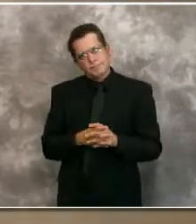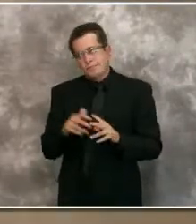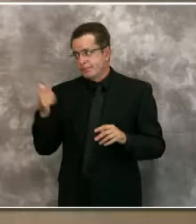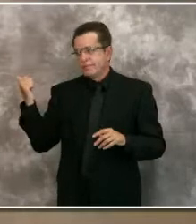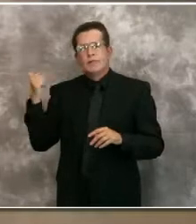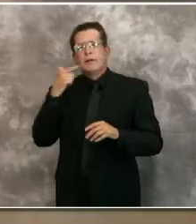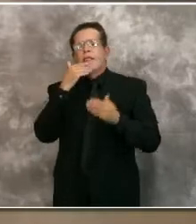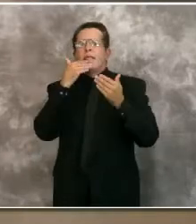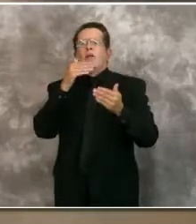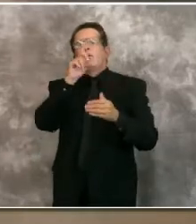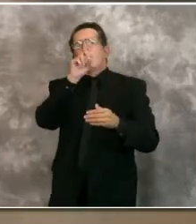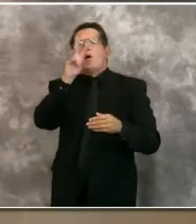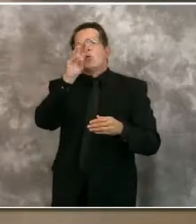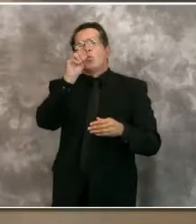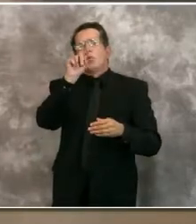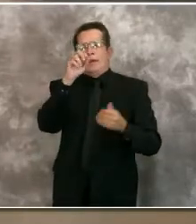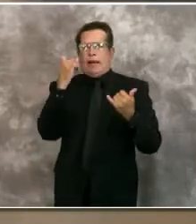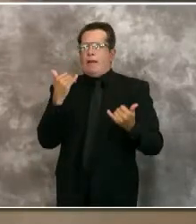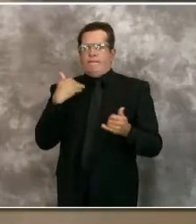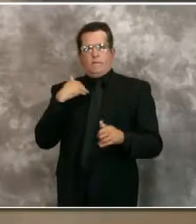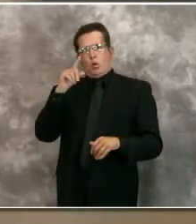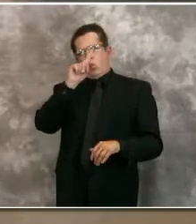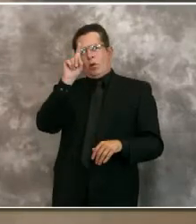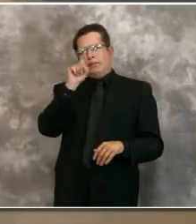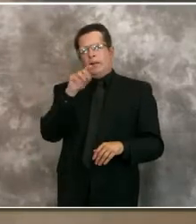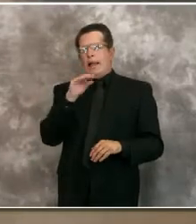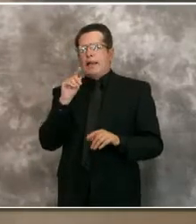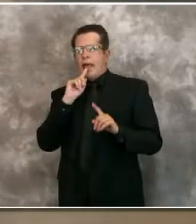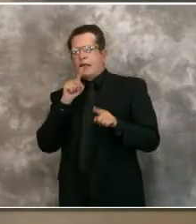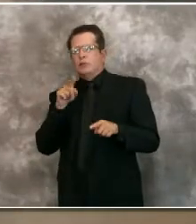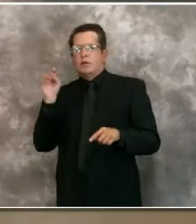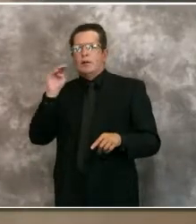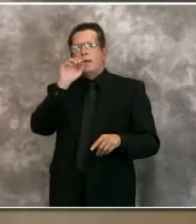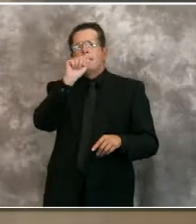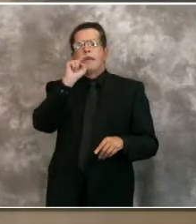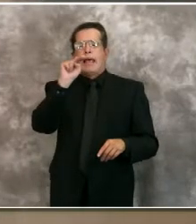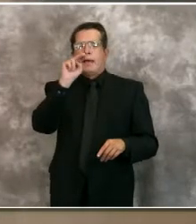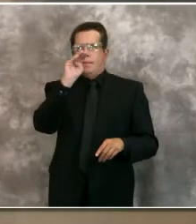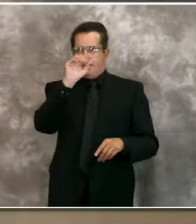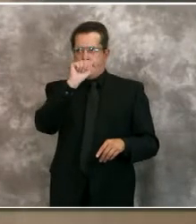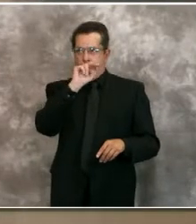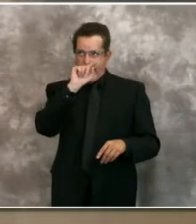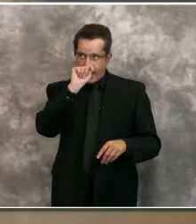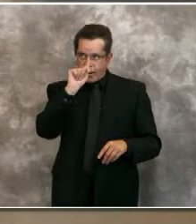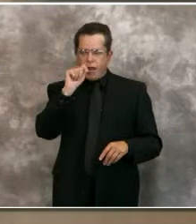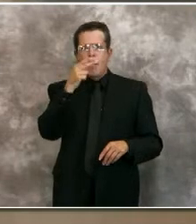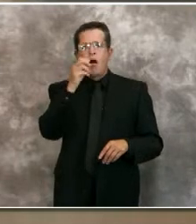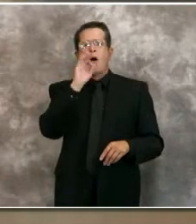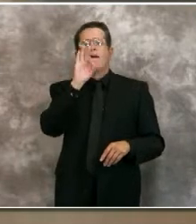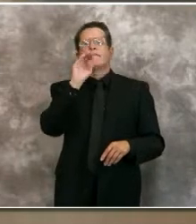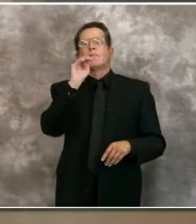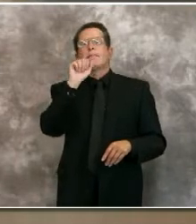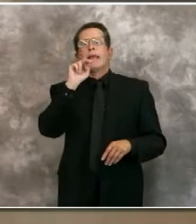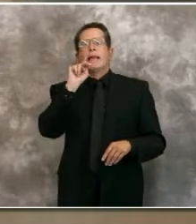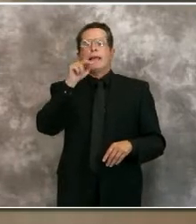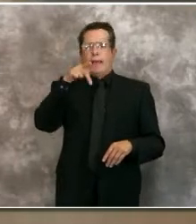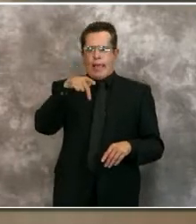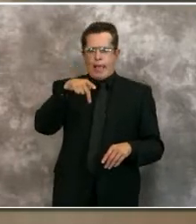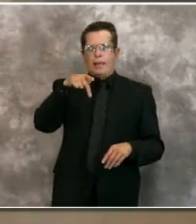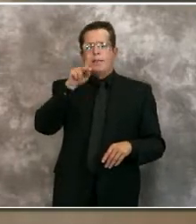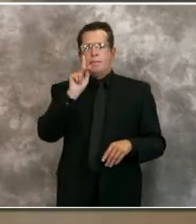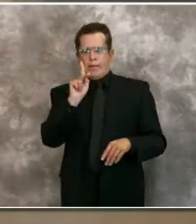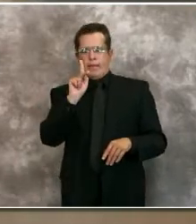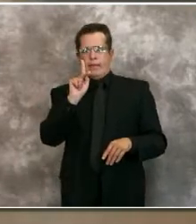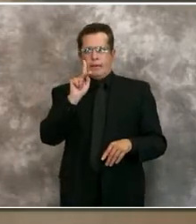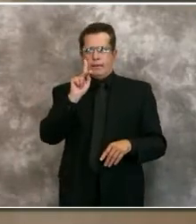Thank you, Dr. Wooten. We'll go directly to the questions. Matt Hoffman at KPBS. Please state your question.